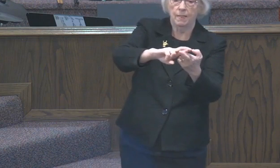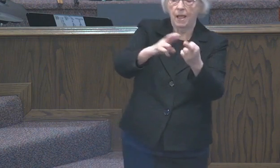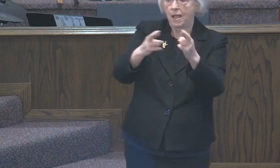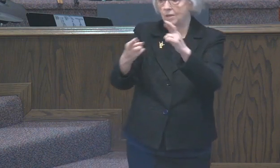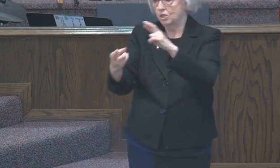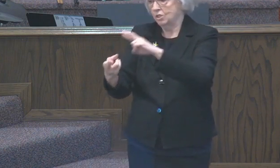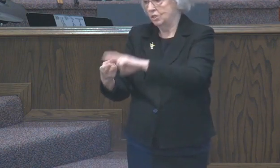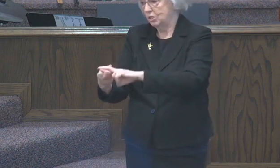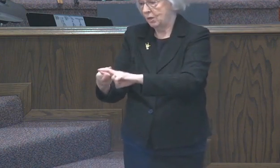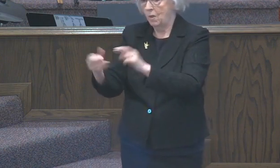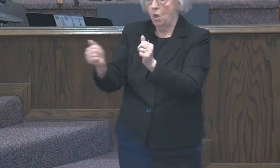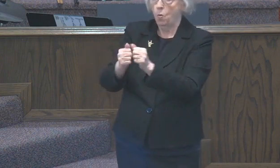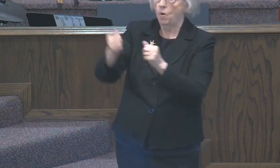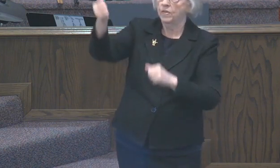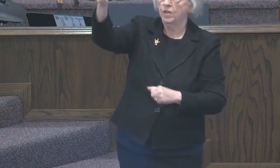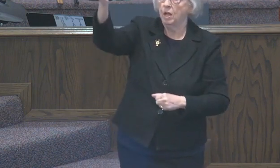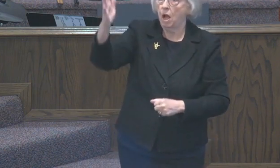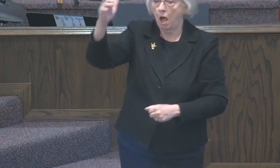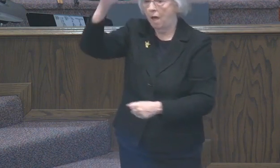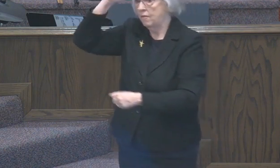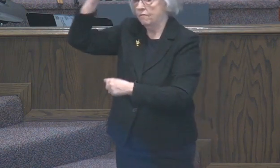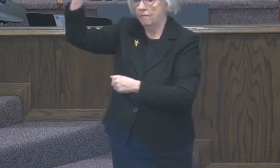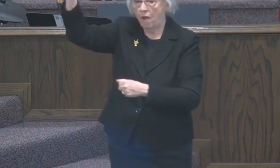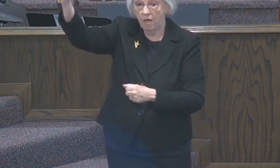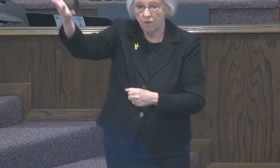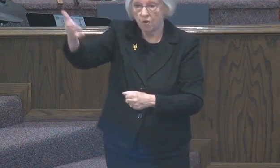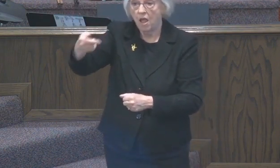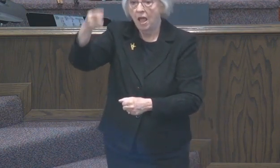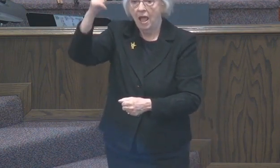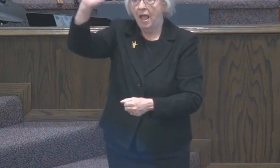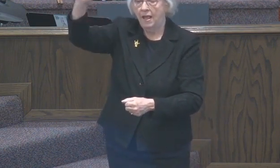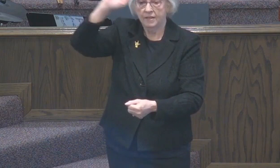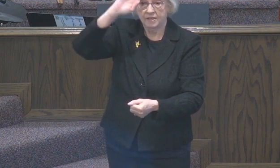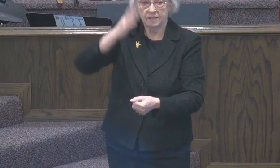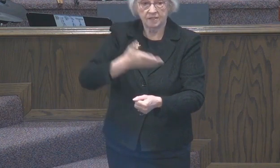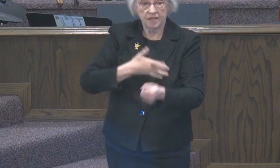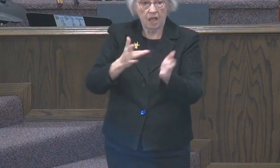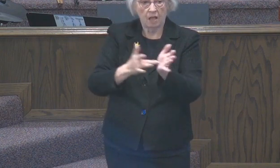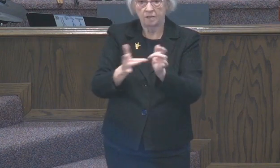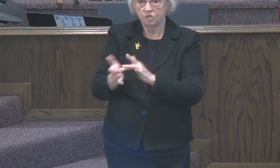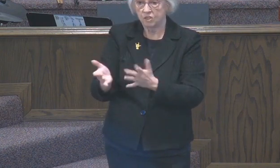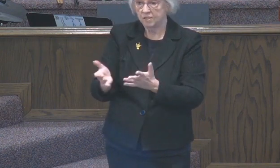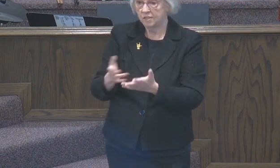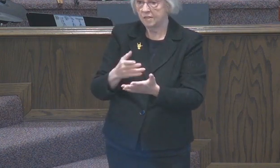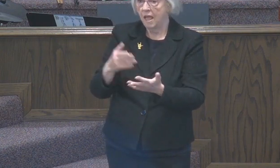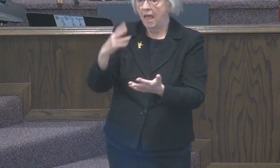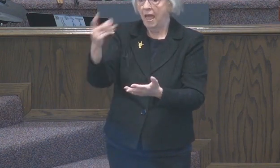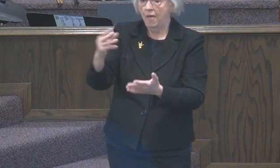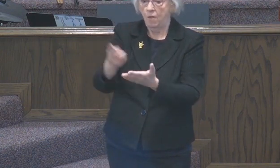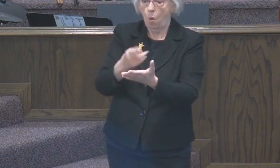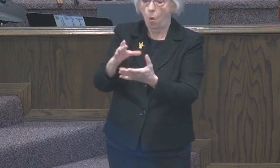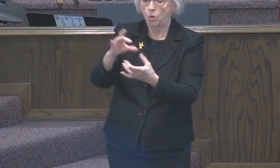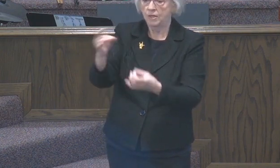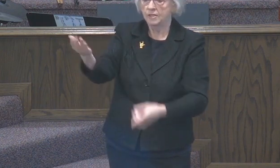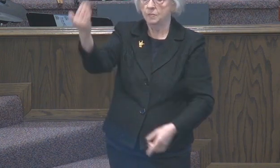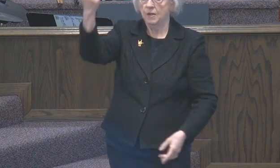that are pleasing in his sight. That's 1 John chapter 3 and verse 22. Jesus says this in John 14 and